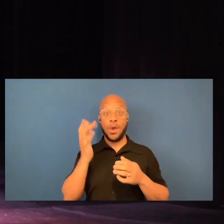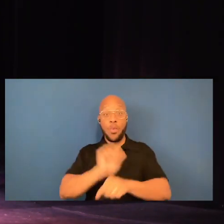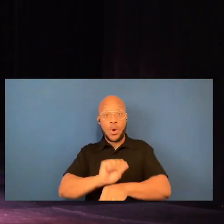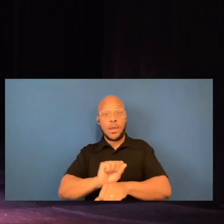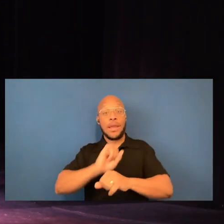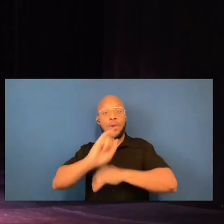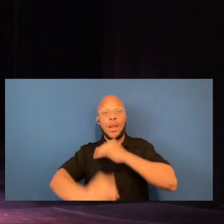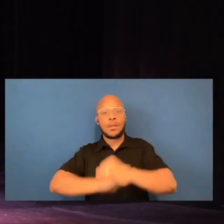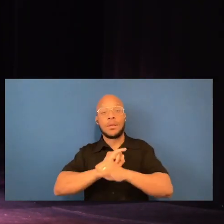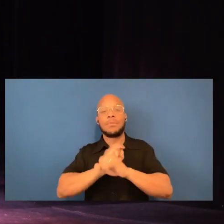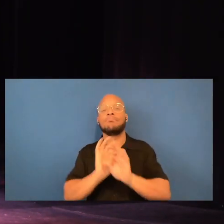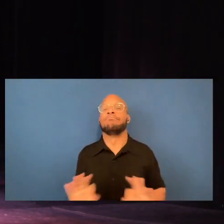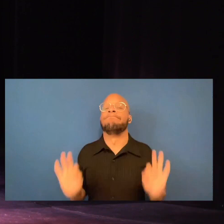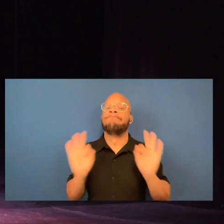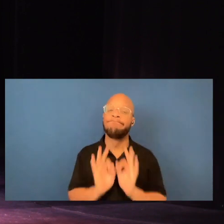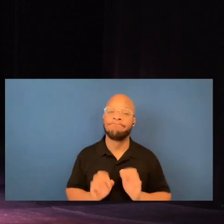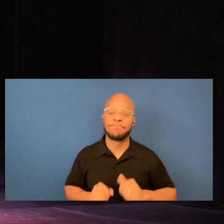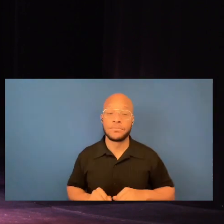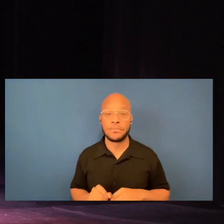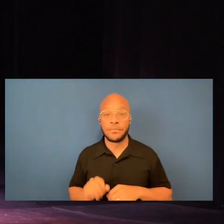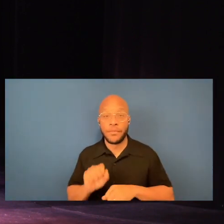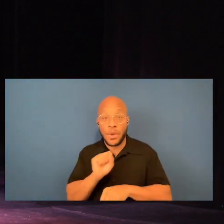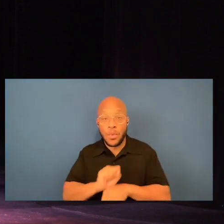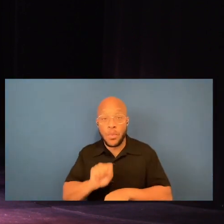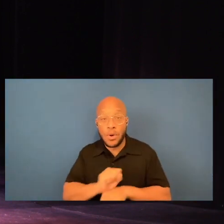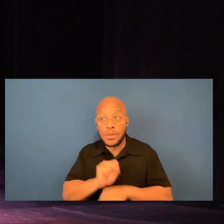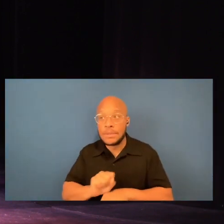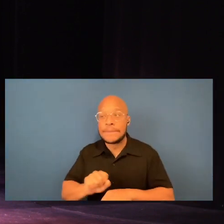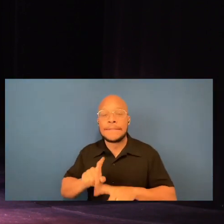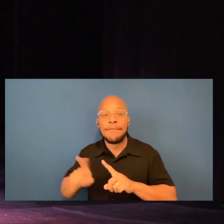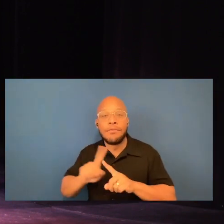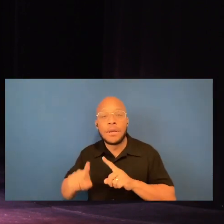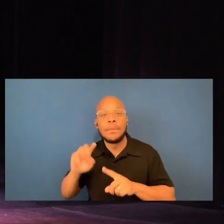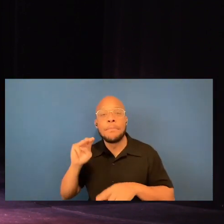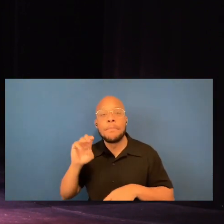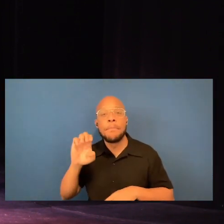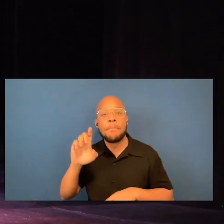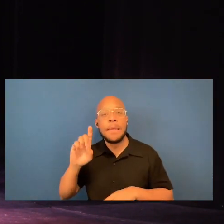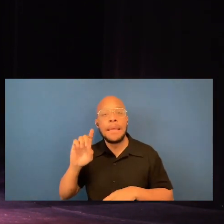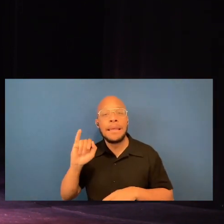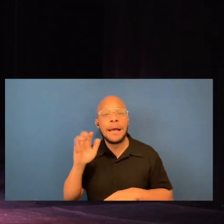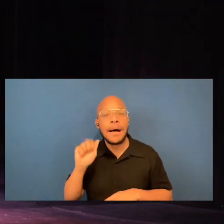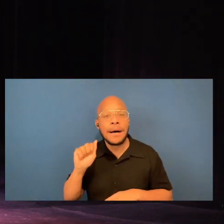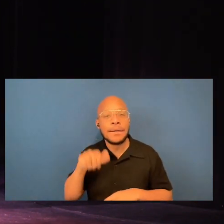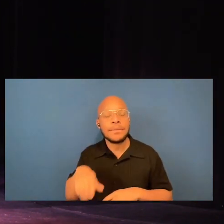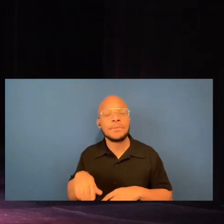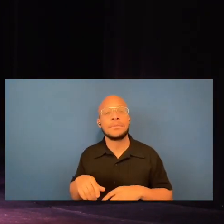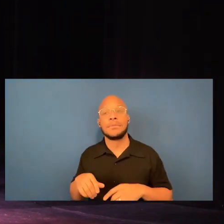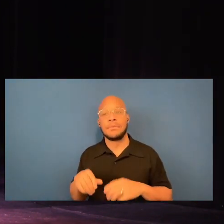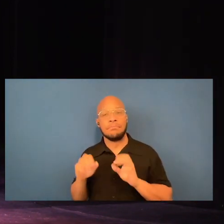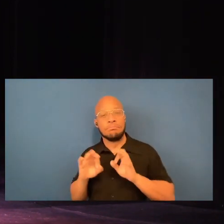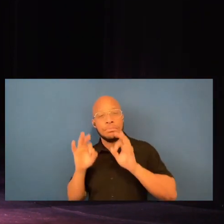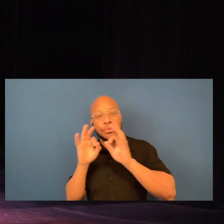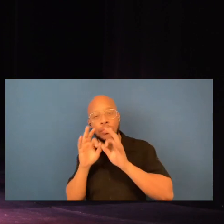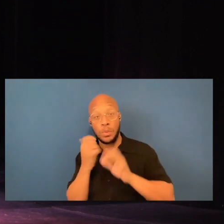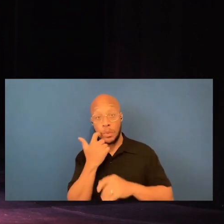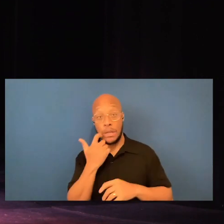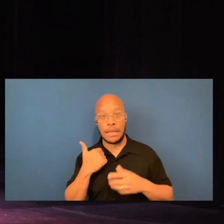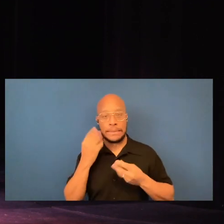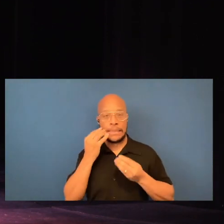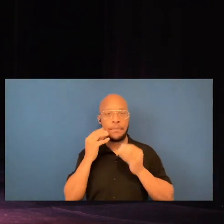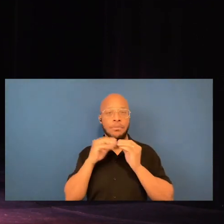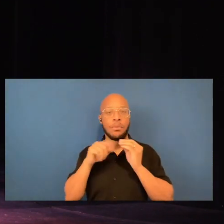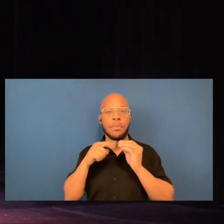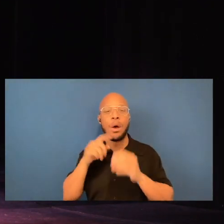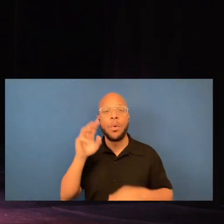working in different mediums and media is so important to me. And lately I've been thinking about war and how we process war,